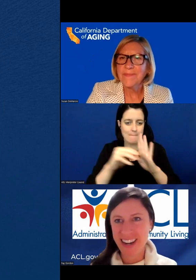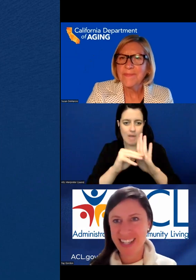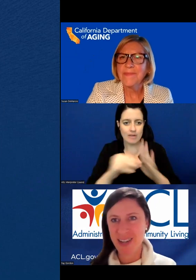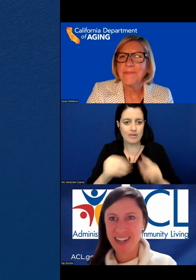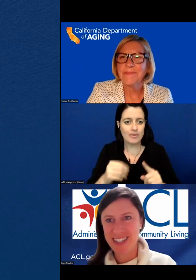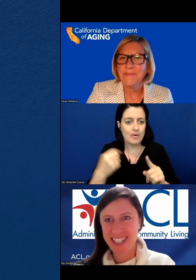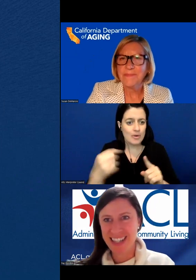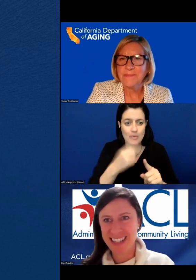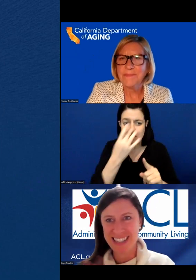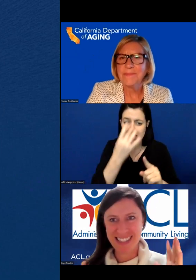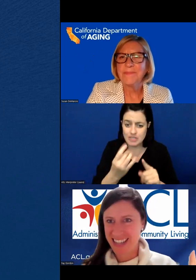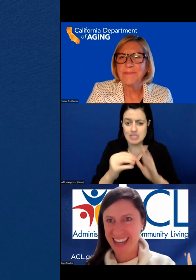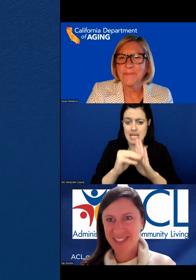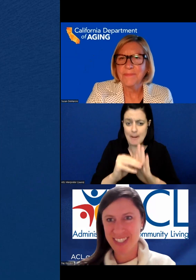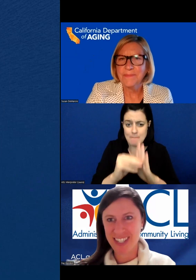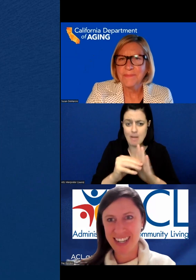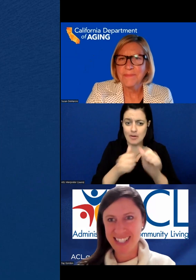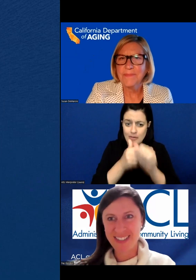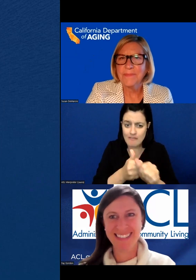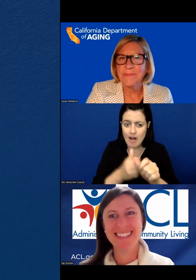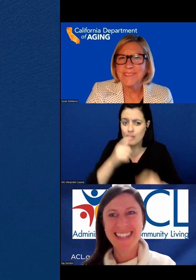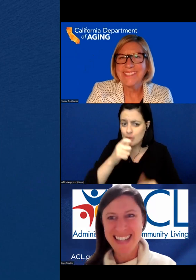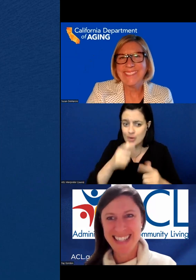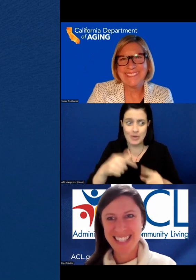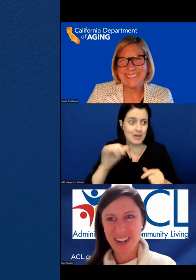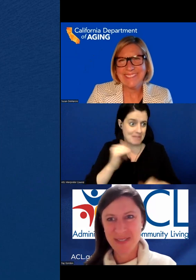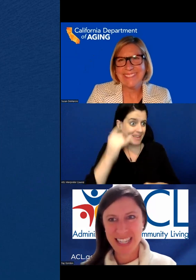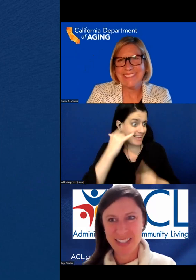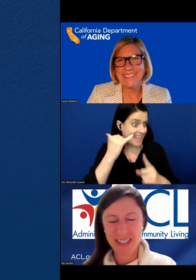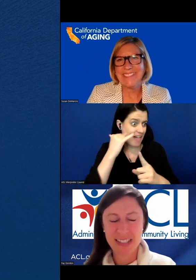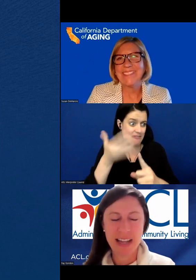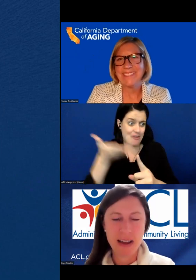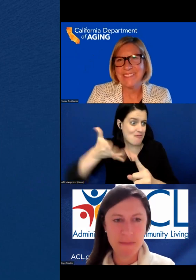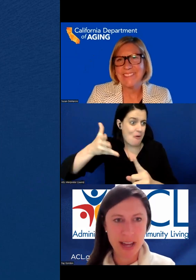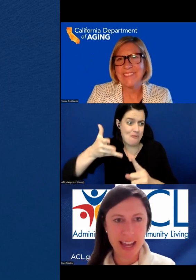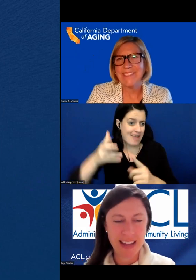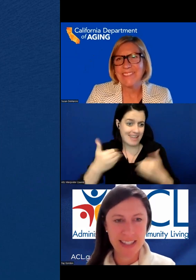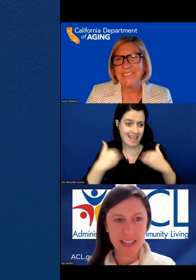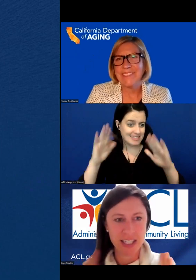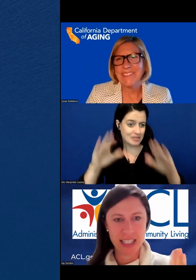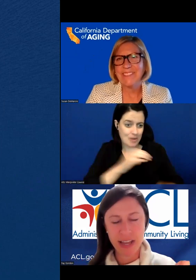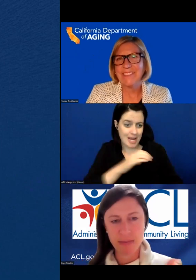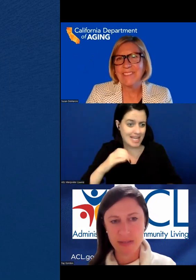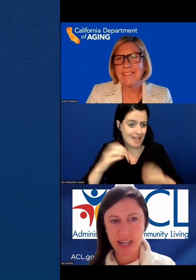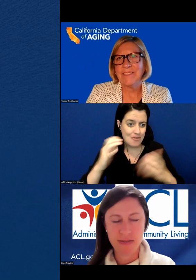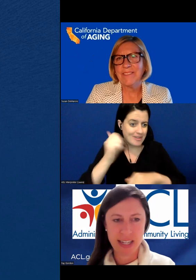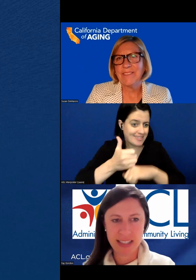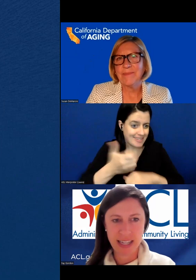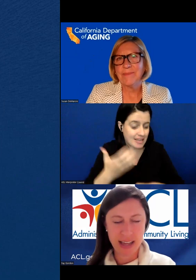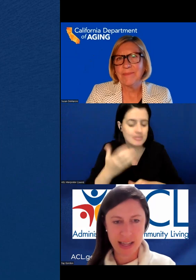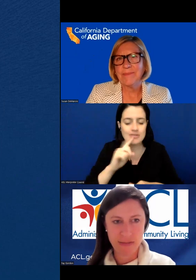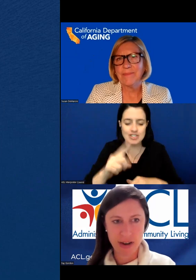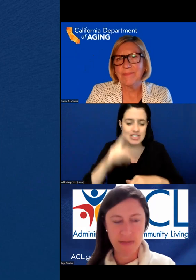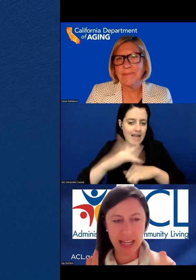plan on aging, or we're interested in this. And it's like California is already doing these incredible councils, and just available if anyone